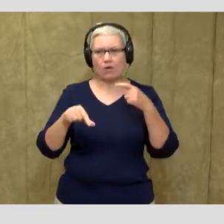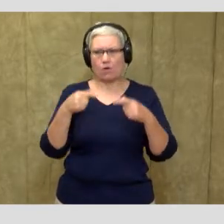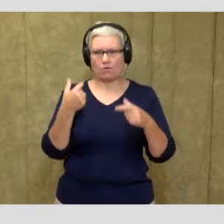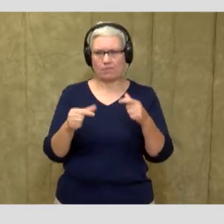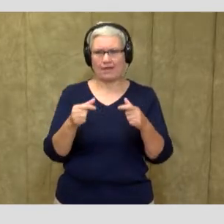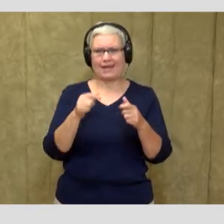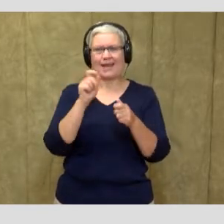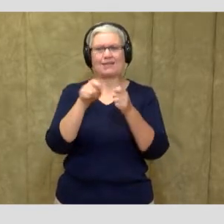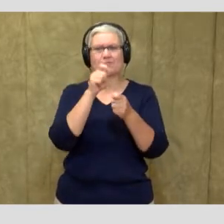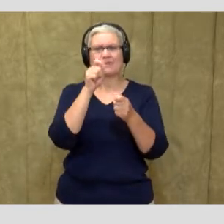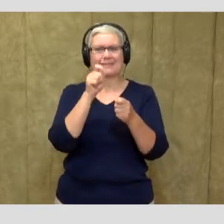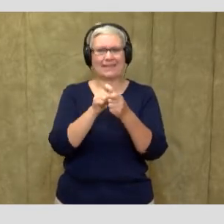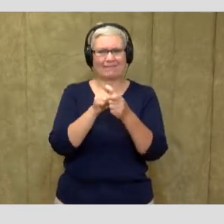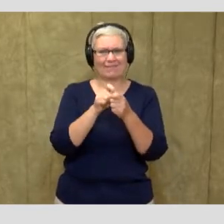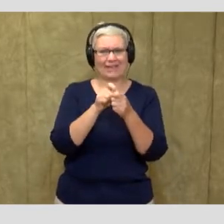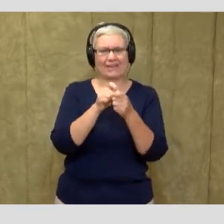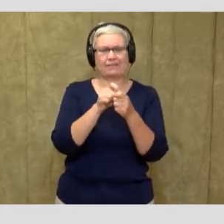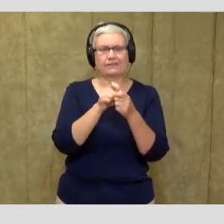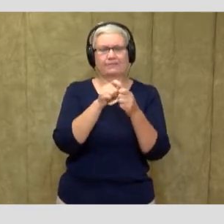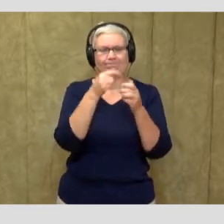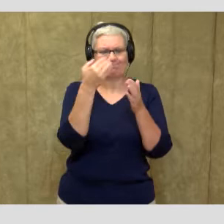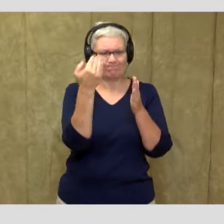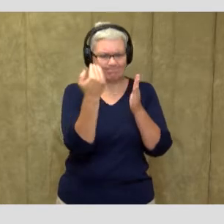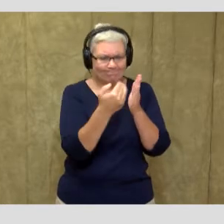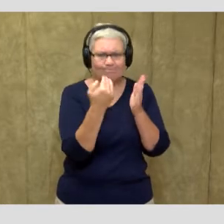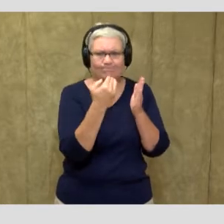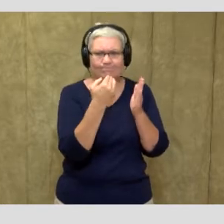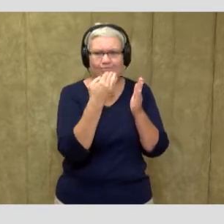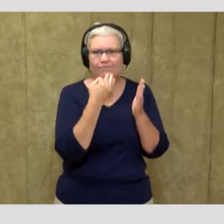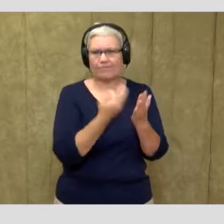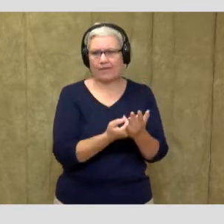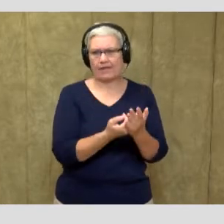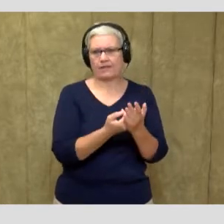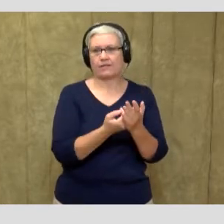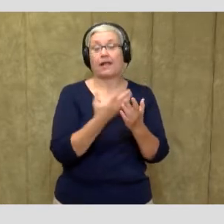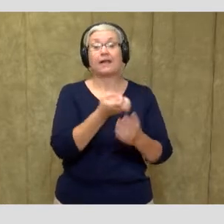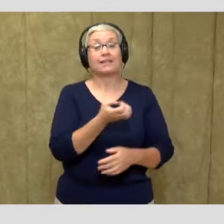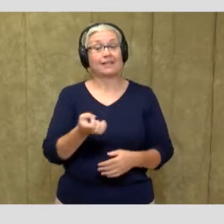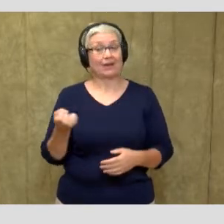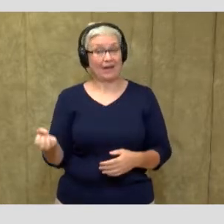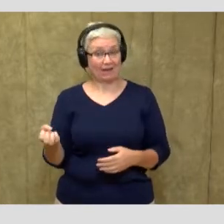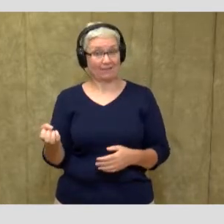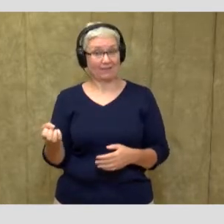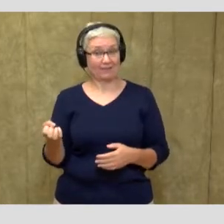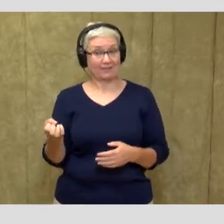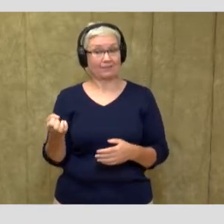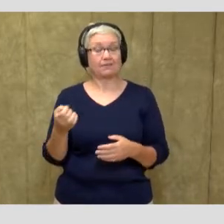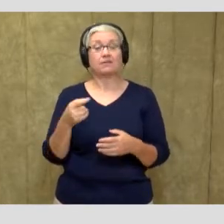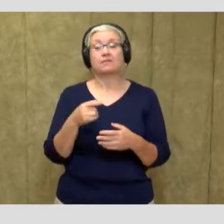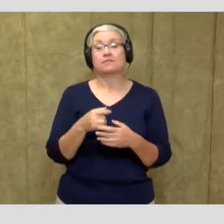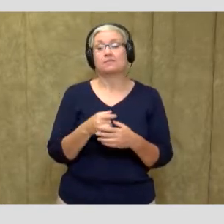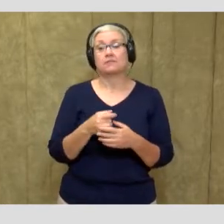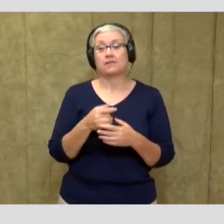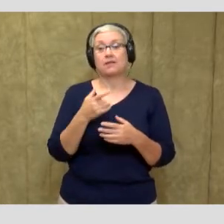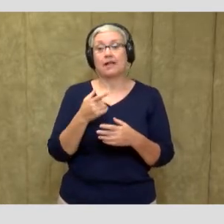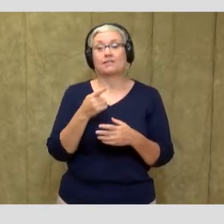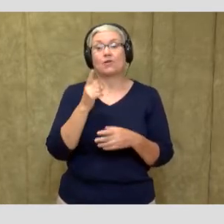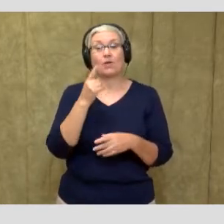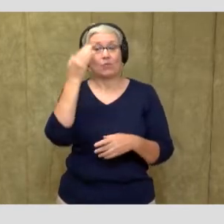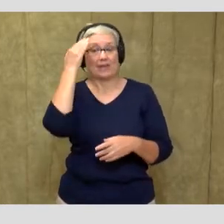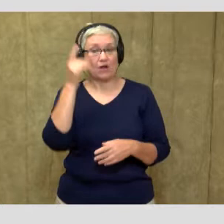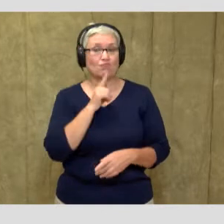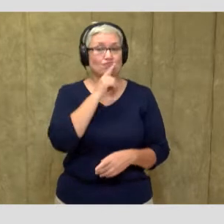a text, assessing whether the reasoning is valid and the evidence is relevant and sufficient, and identify false statements and